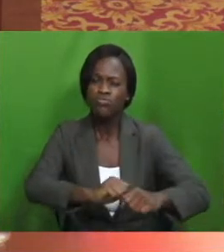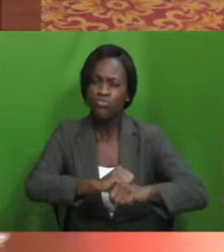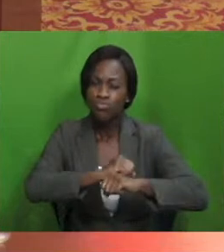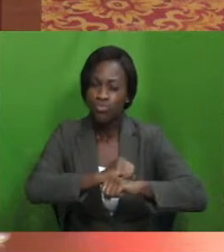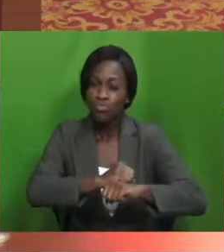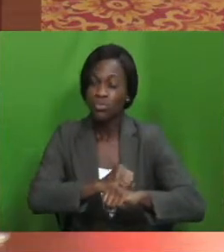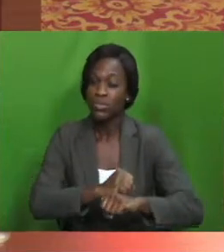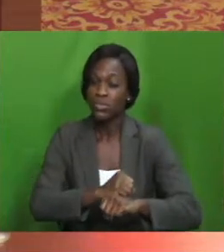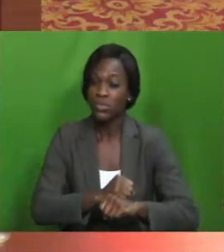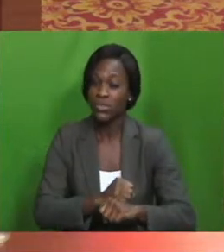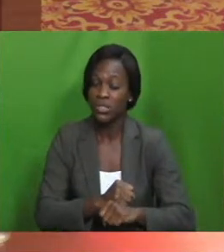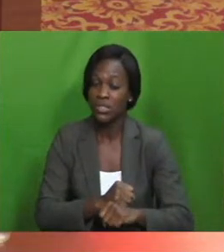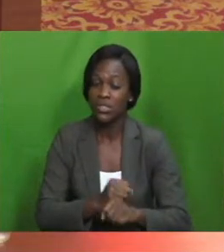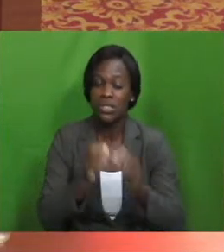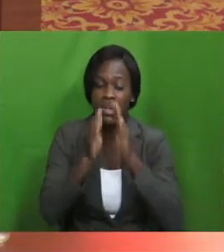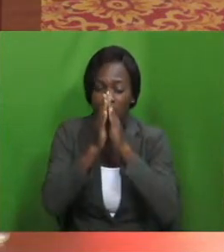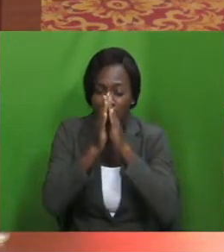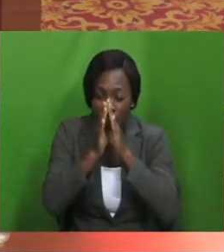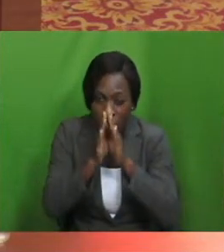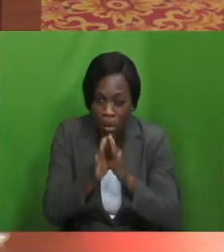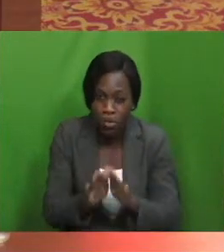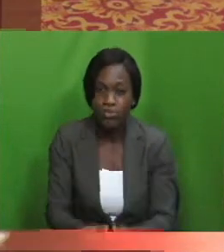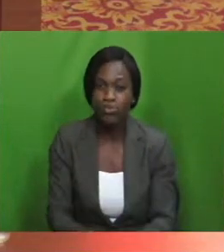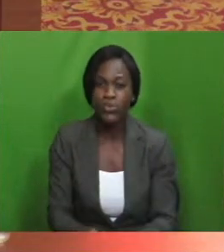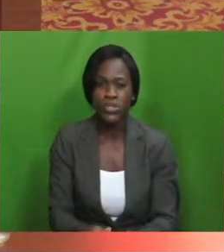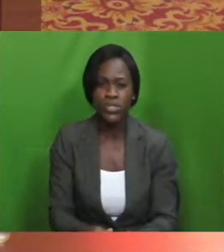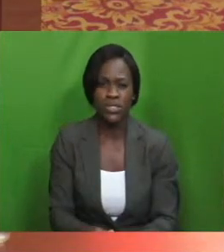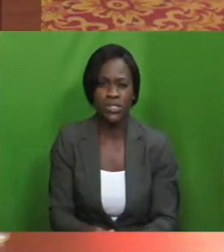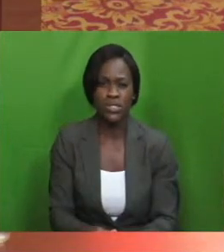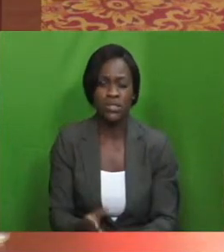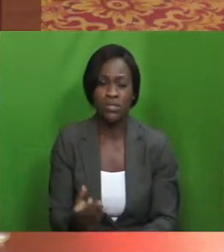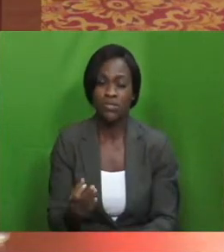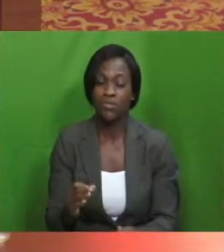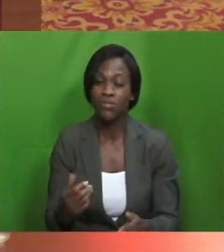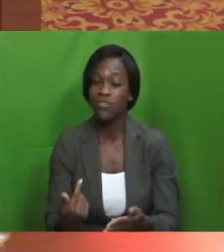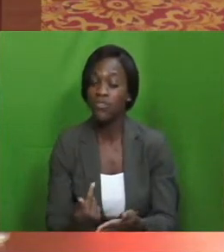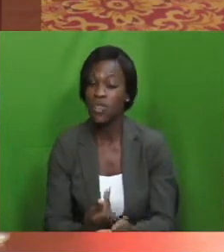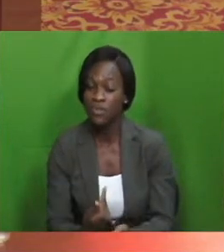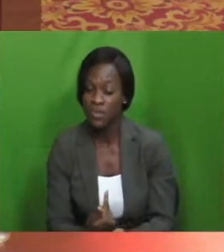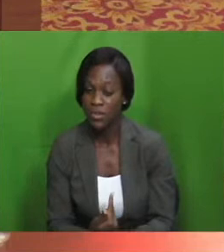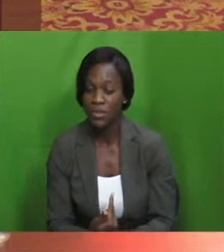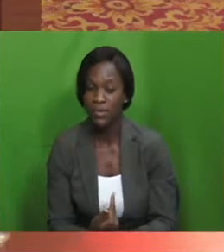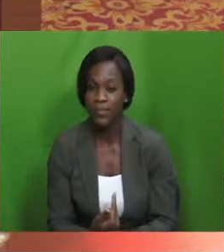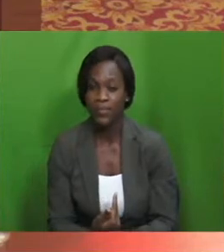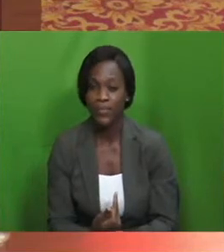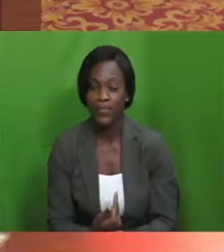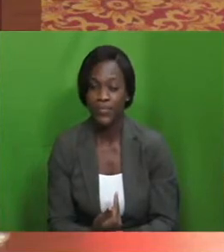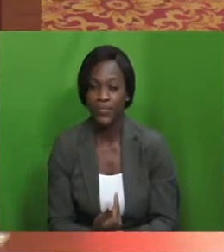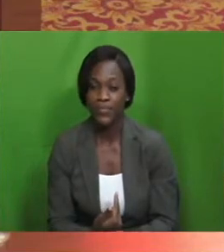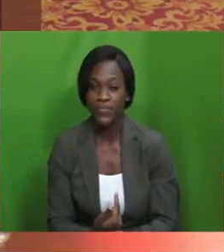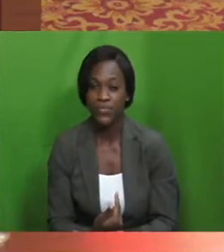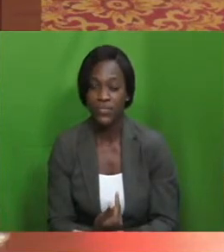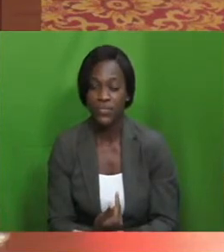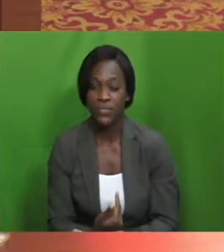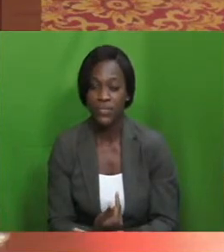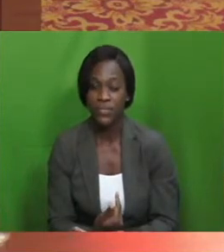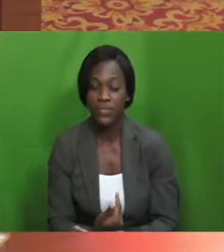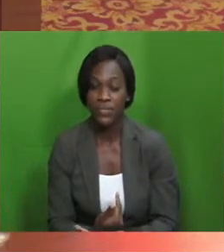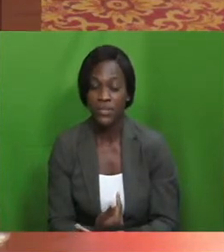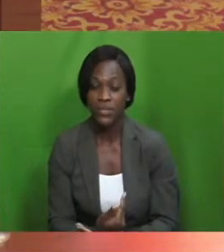unity, stability, and indeed integrity of this country. The Speaker, in